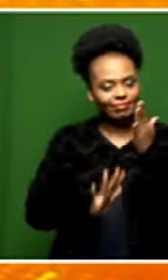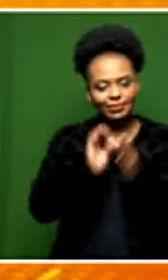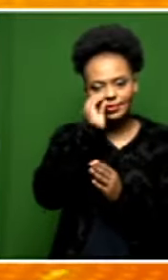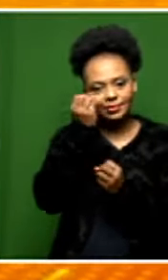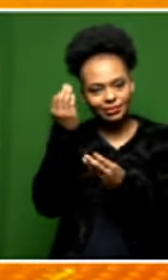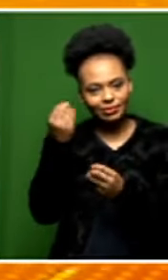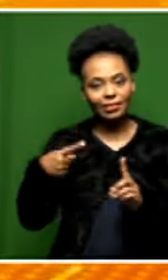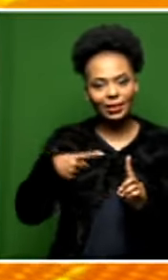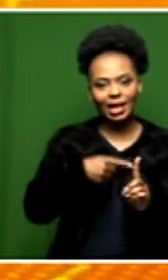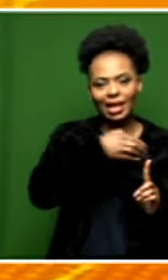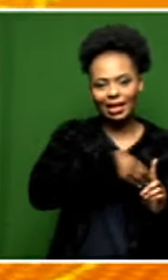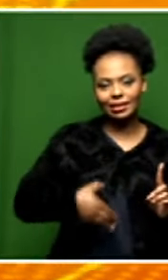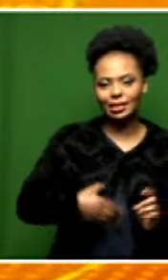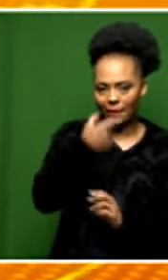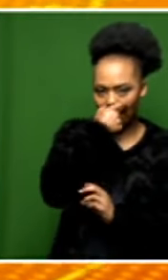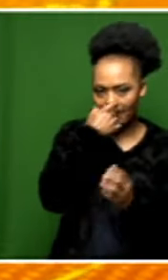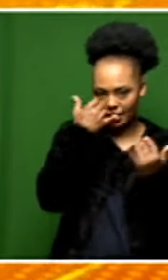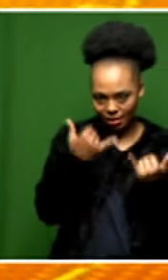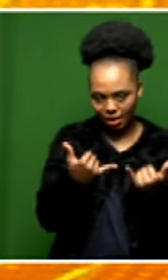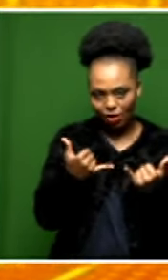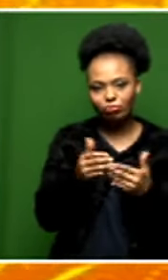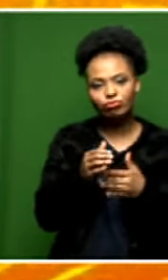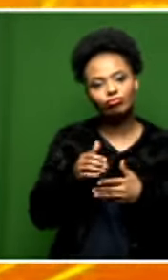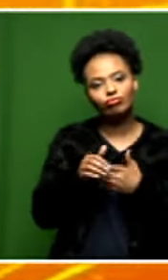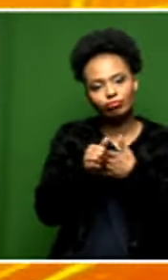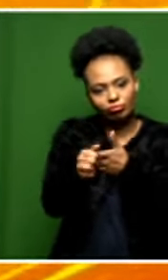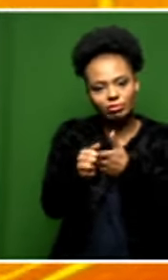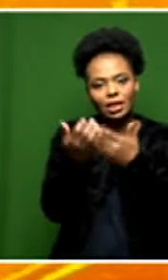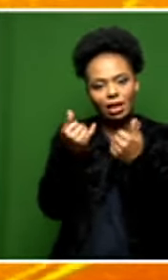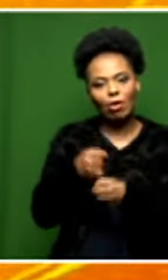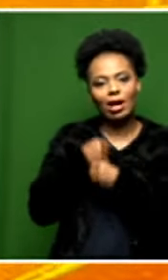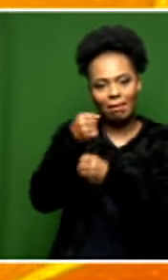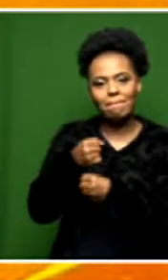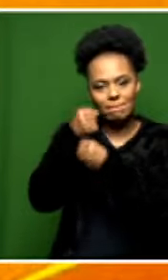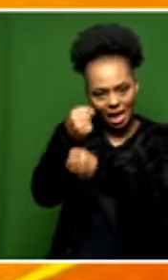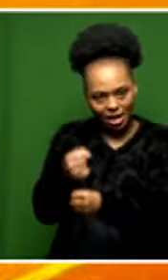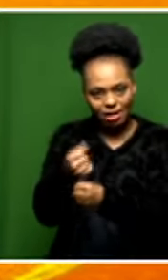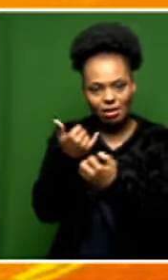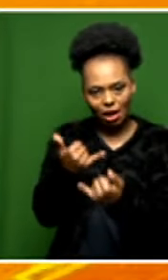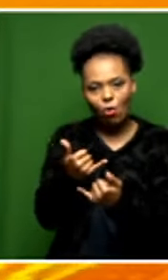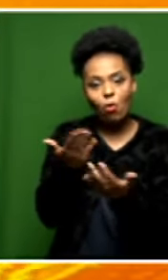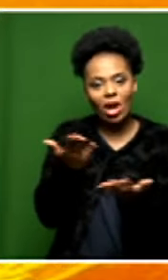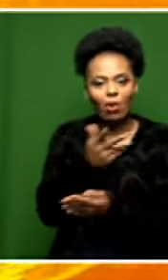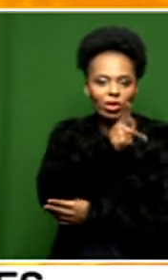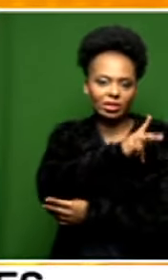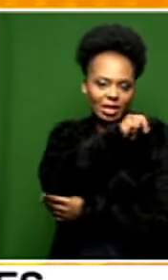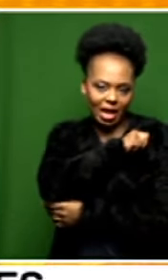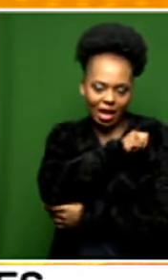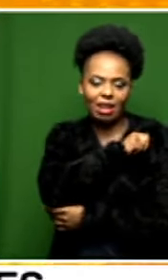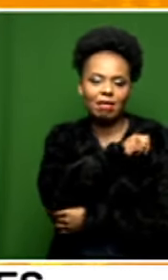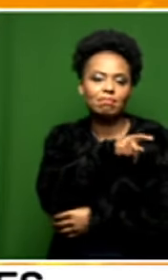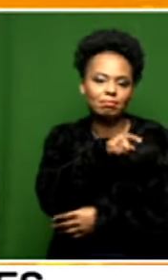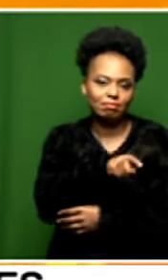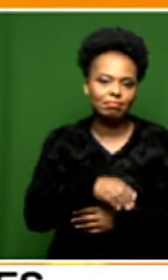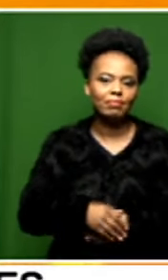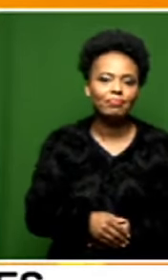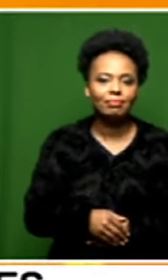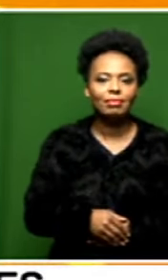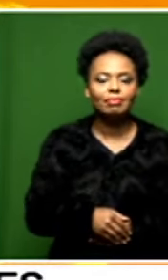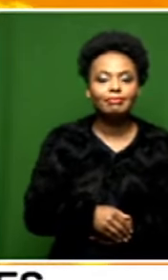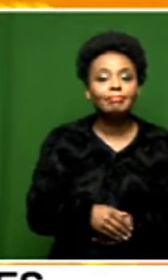ANC President Cyril Ramaphosa is taking the party's local election campaign to KwaZulu-Natal today. For more on this, we cross now to our reporter